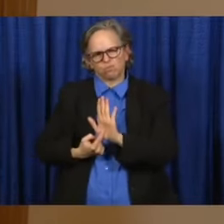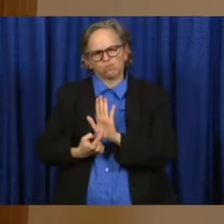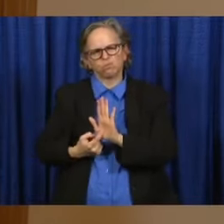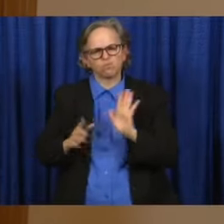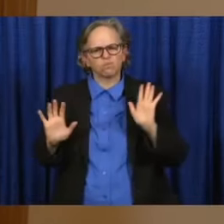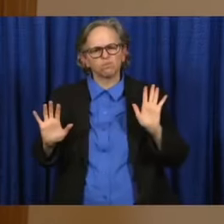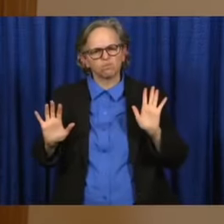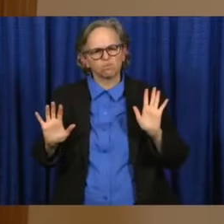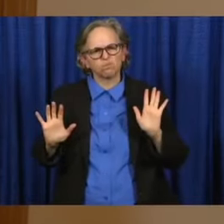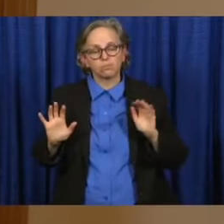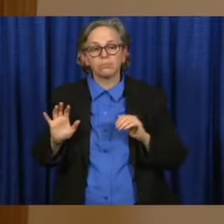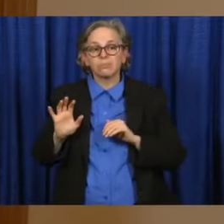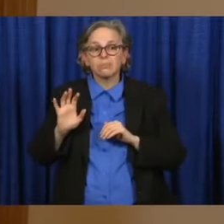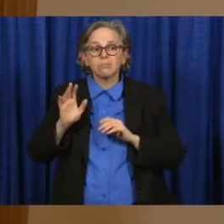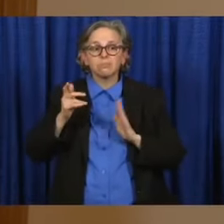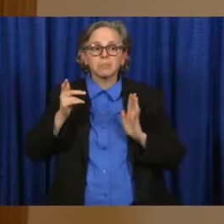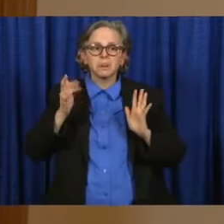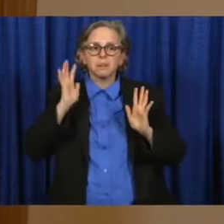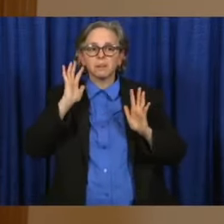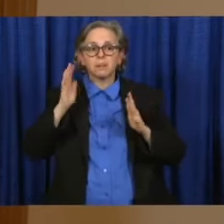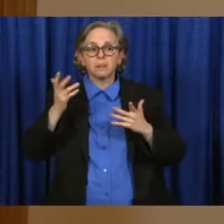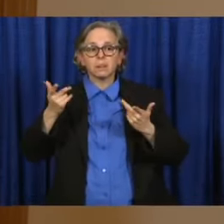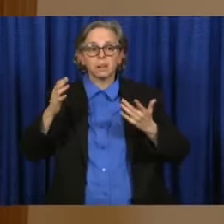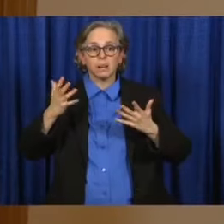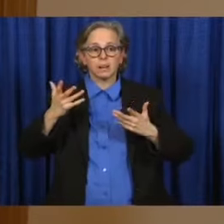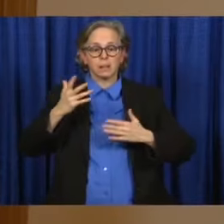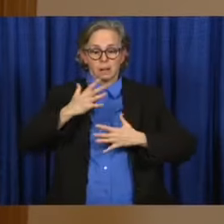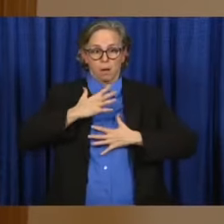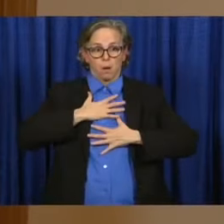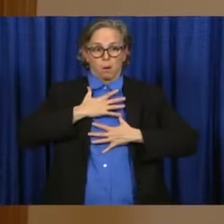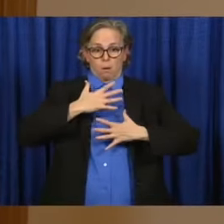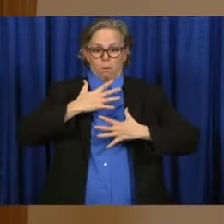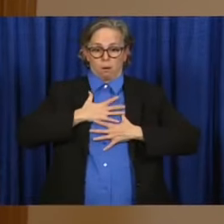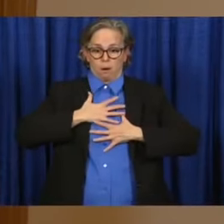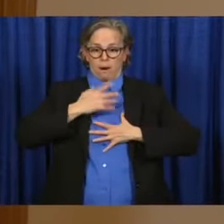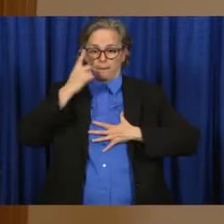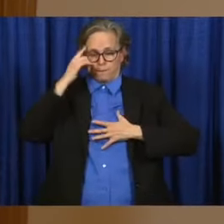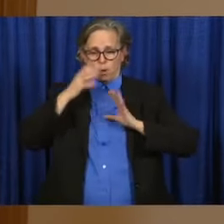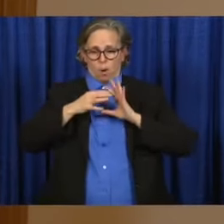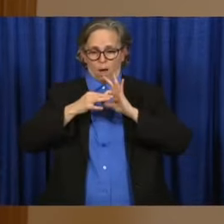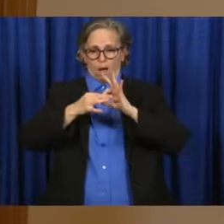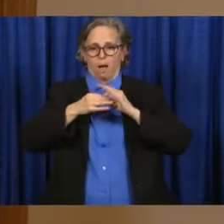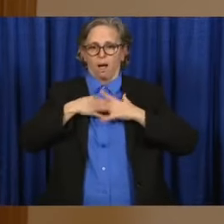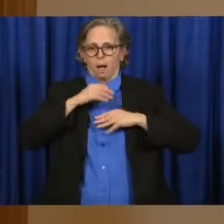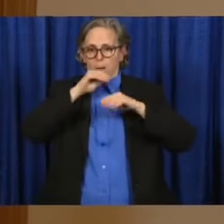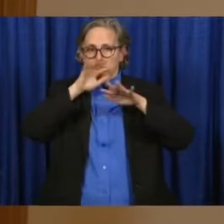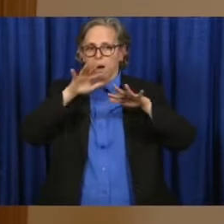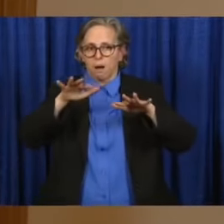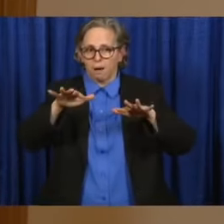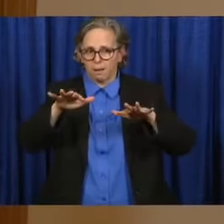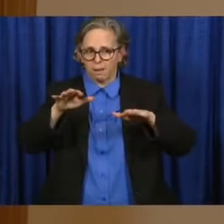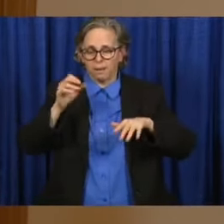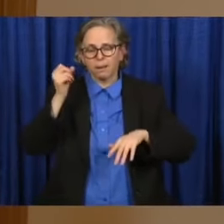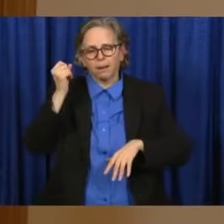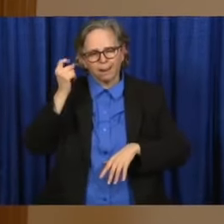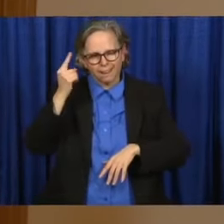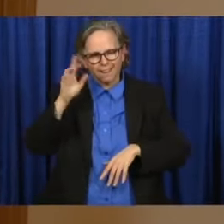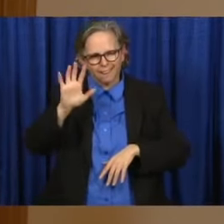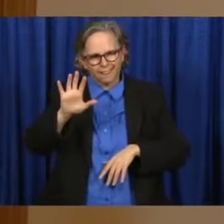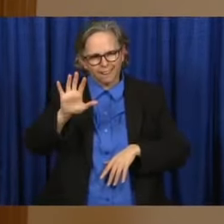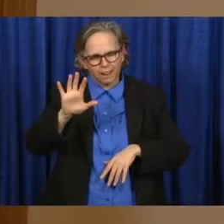traditional respiratory droplet spread. Now, I want you to use your judgment, and obviously, don't forget the